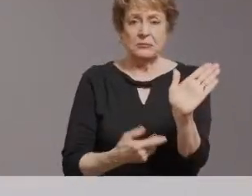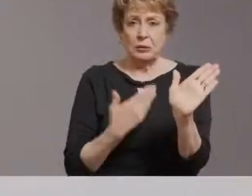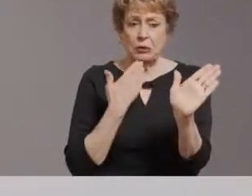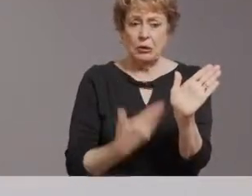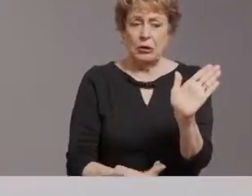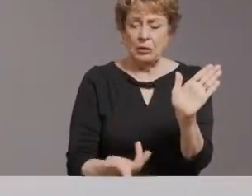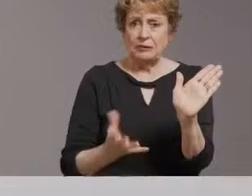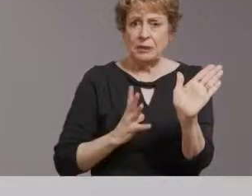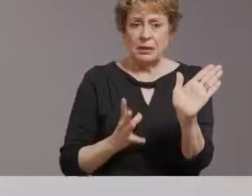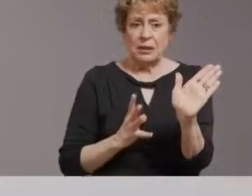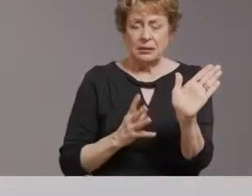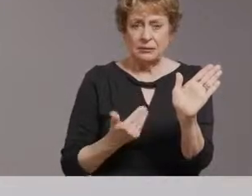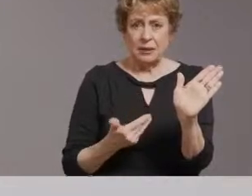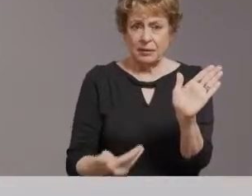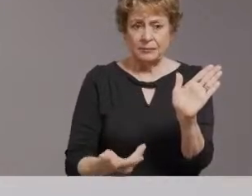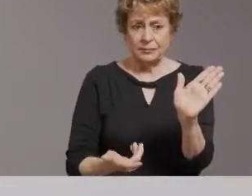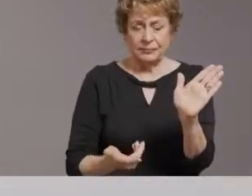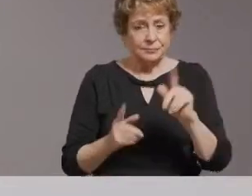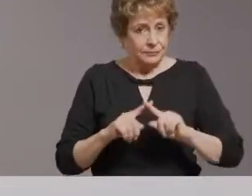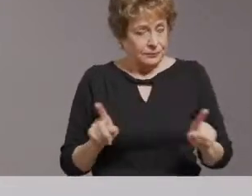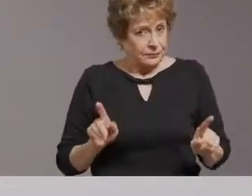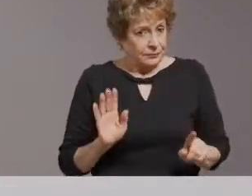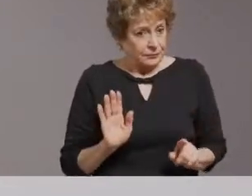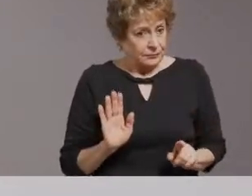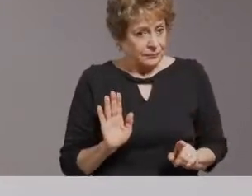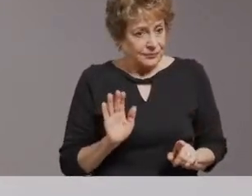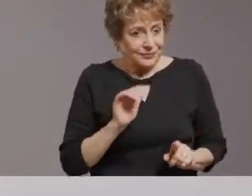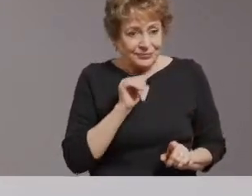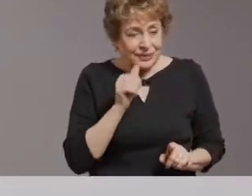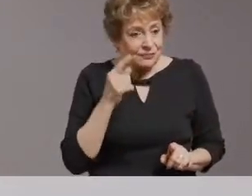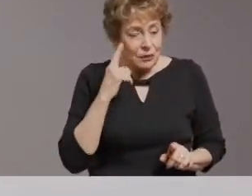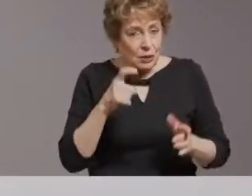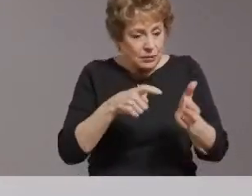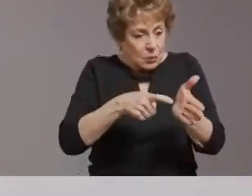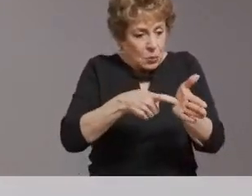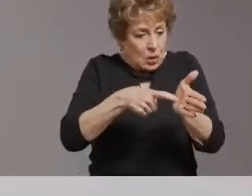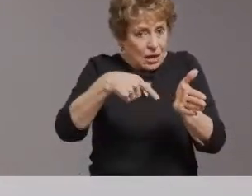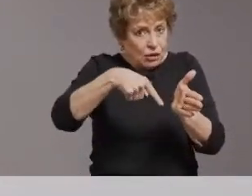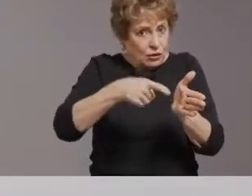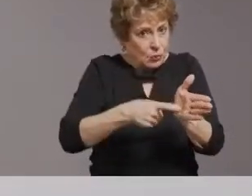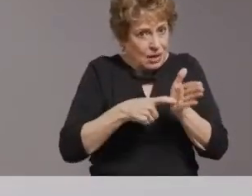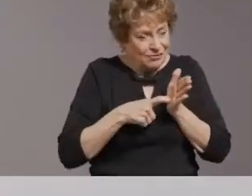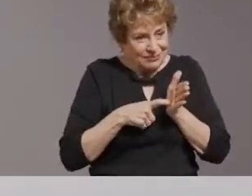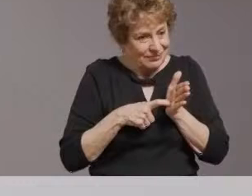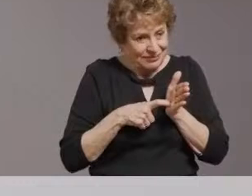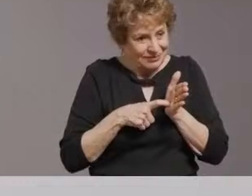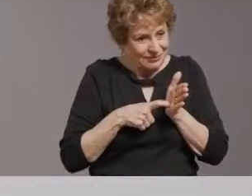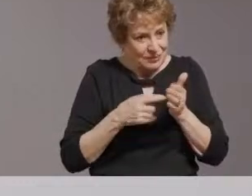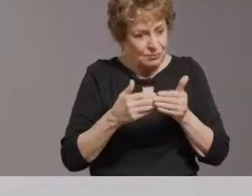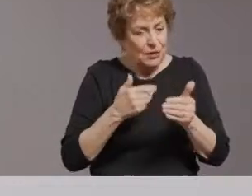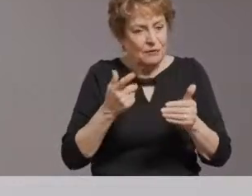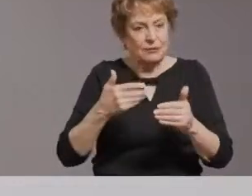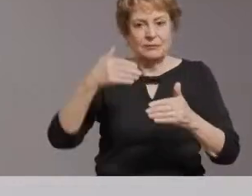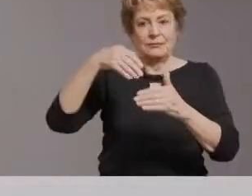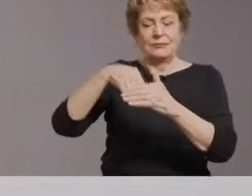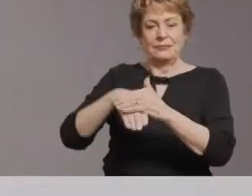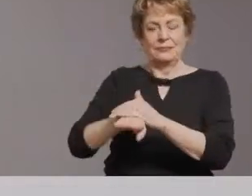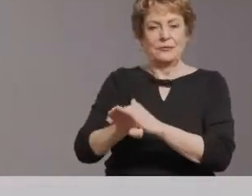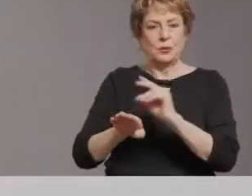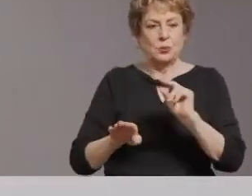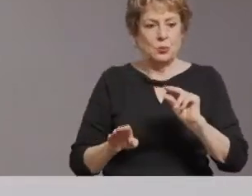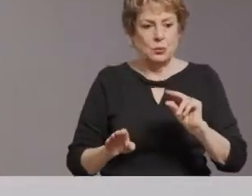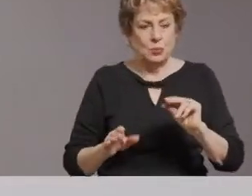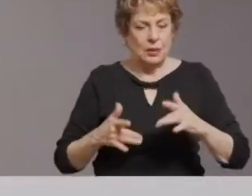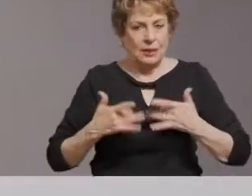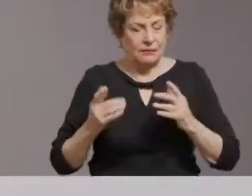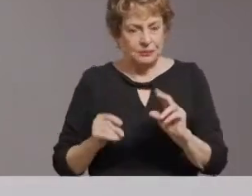that. But not as a requirement into events or those types of things. So while we would want to make access to